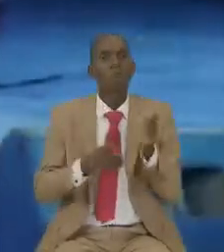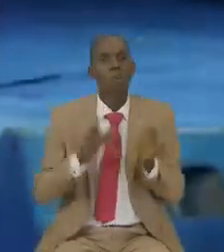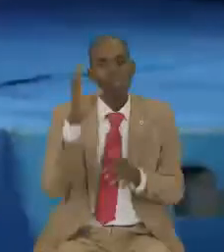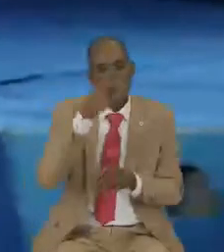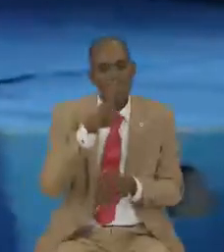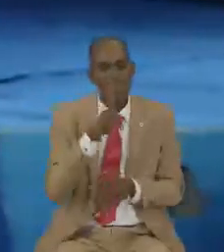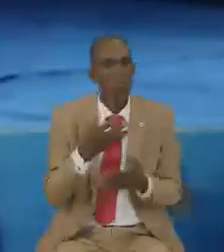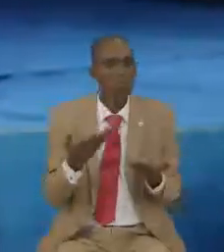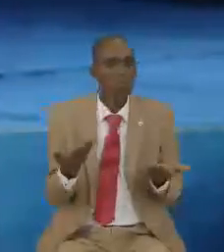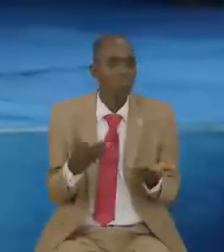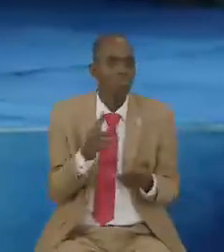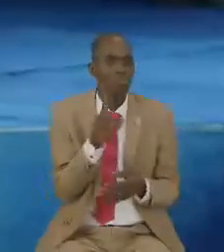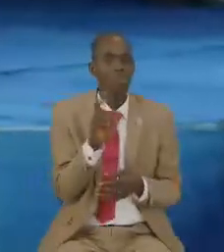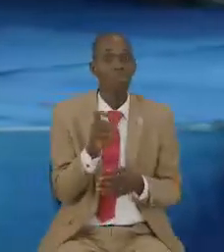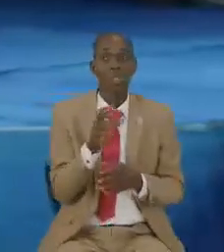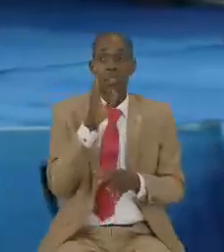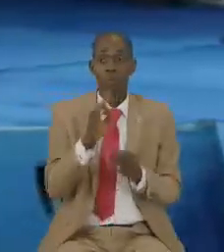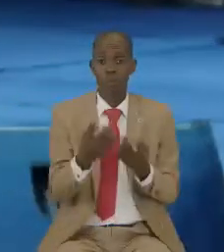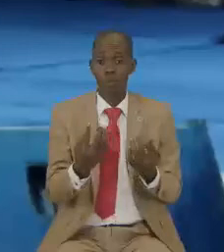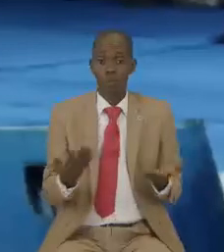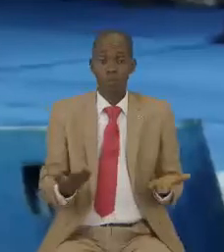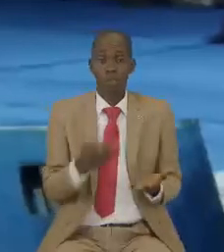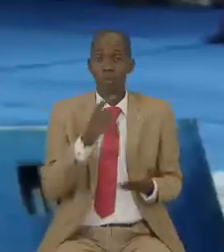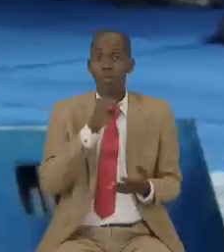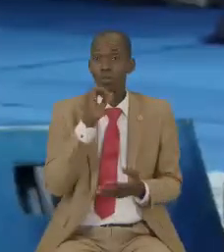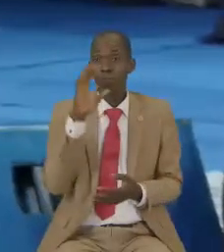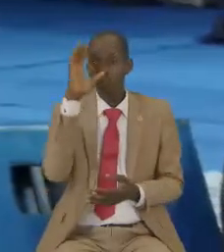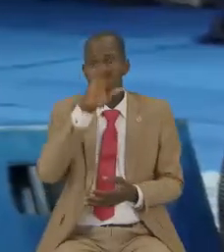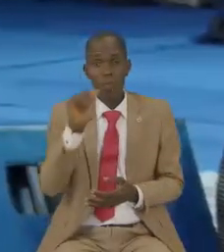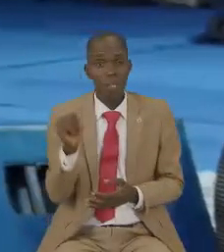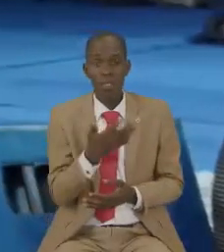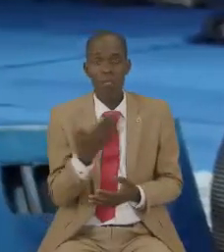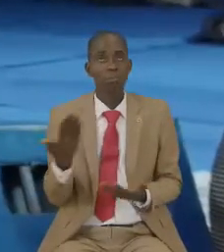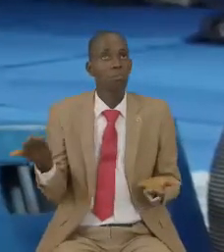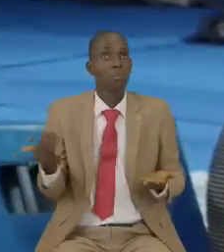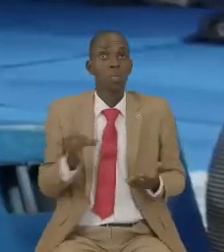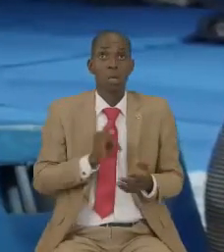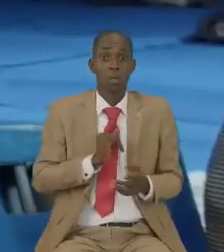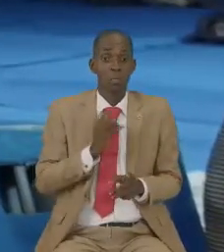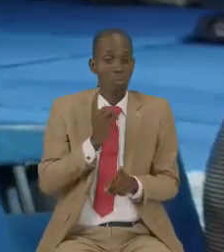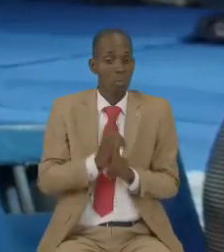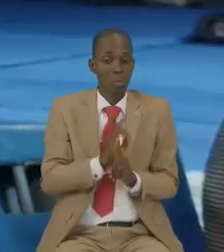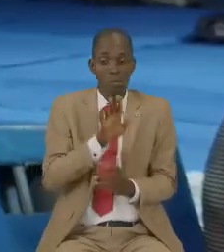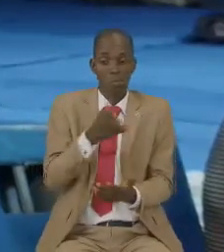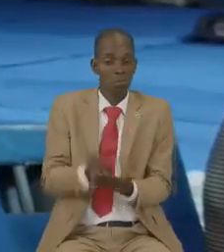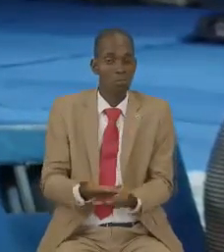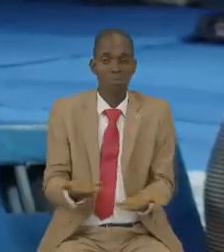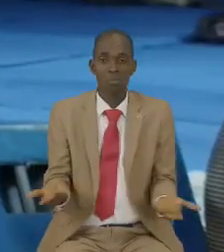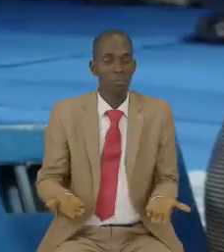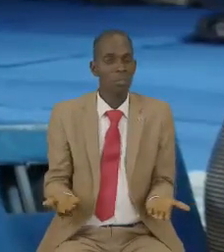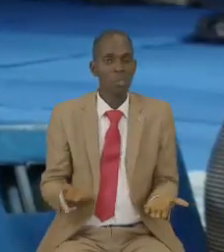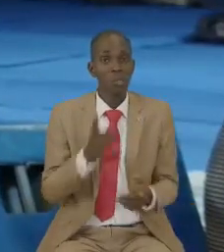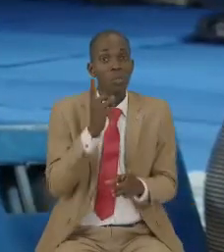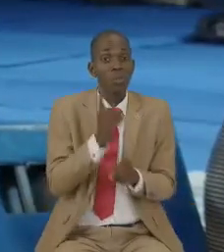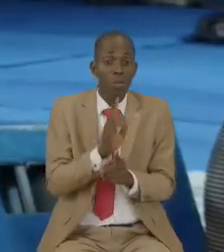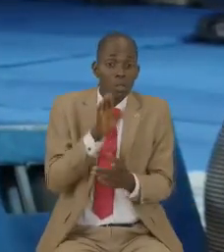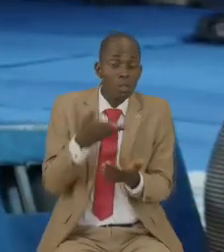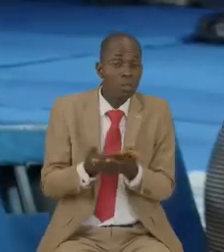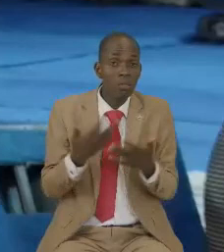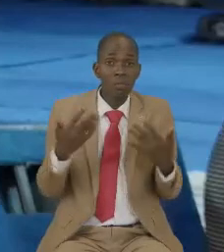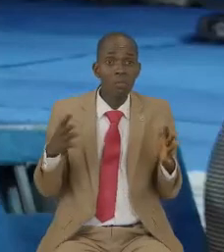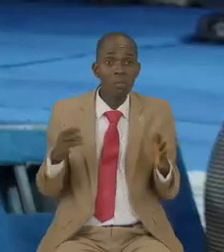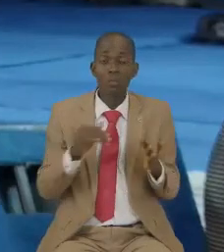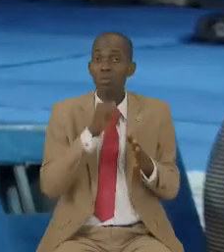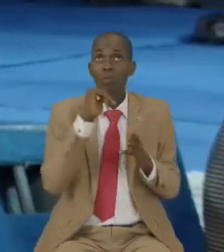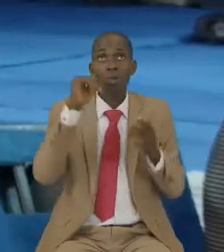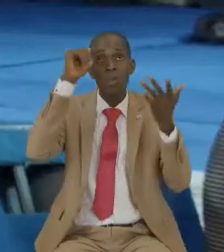here, if you're not seeking anything, I just came. Those who just came and they are not expecting